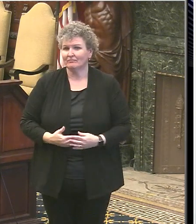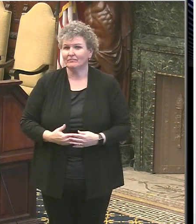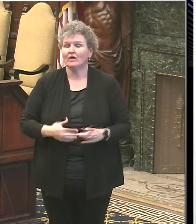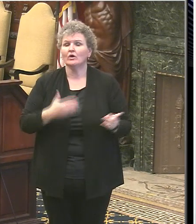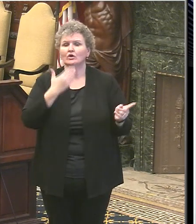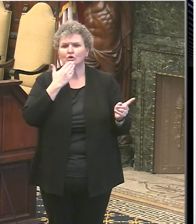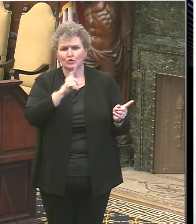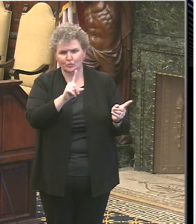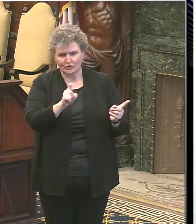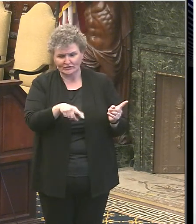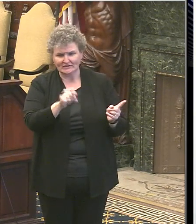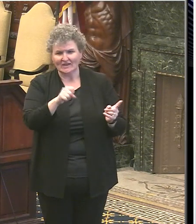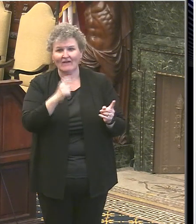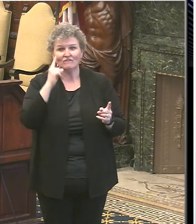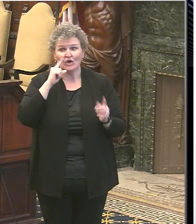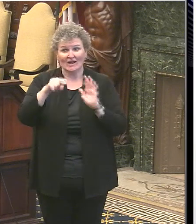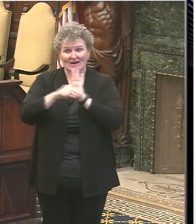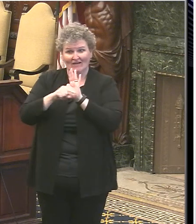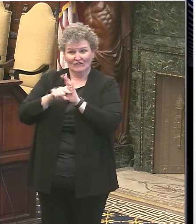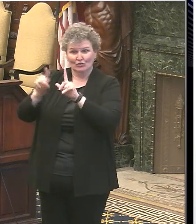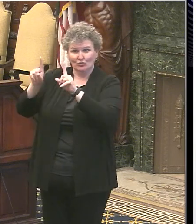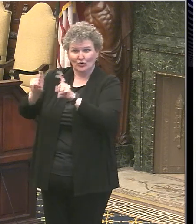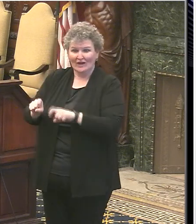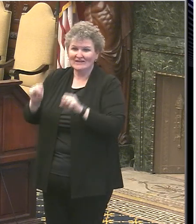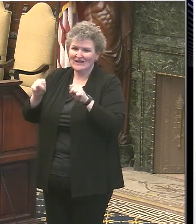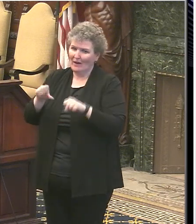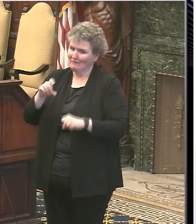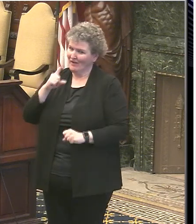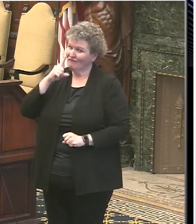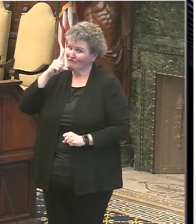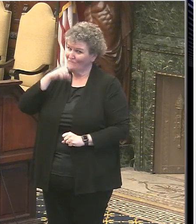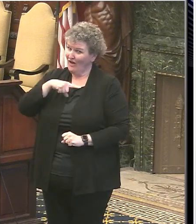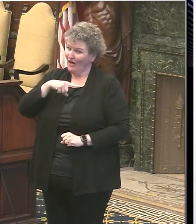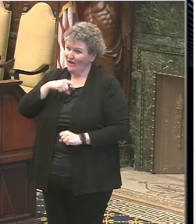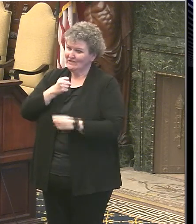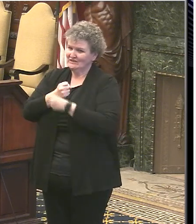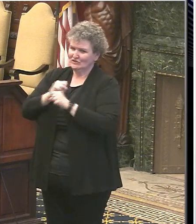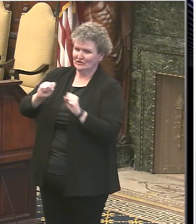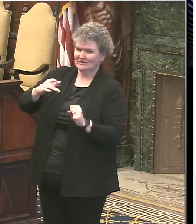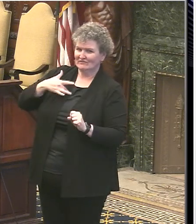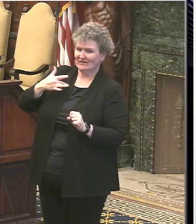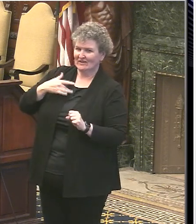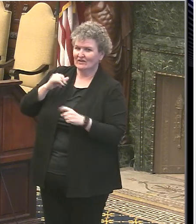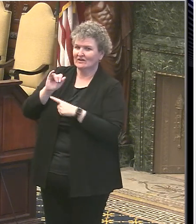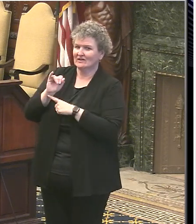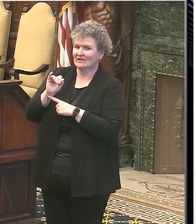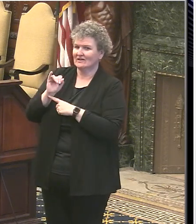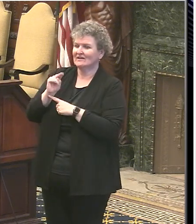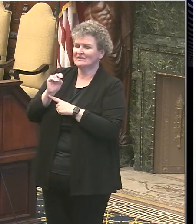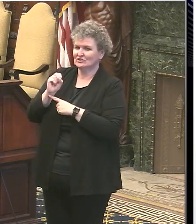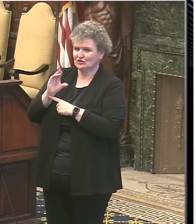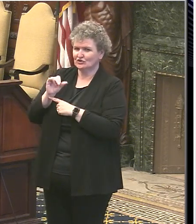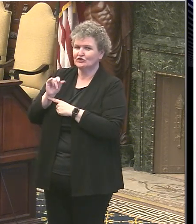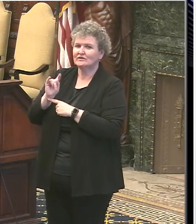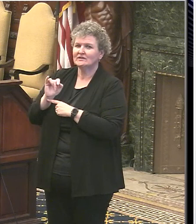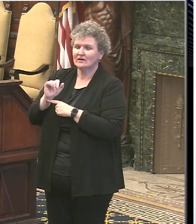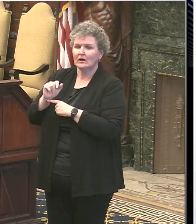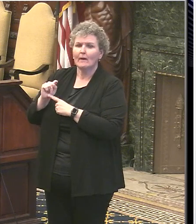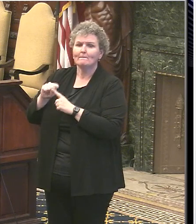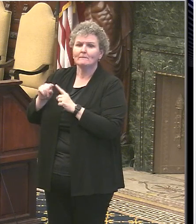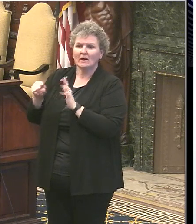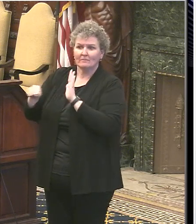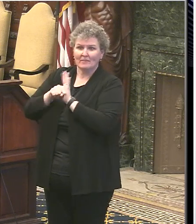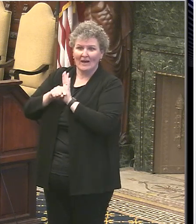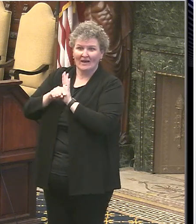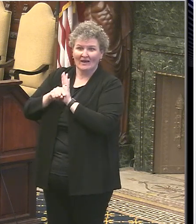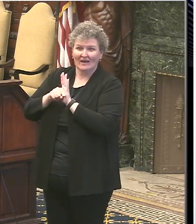because a negative test can be a false sense of security. You know, there's an incubation period, the time between when you catch the virus and when your test turns